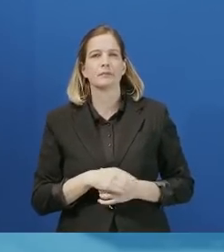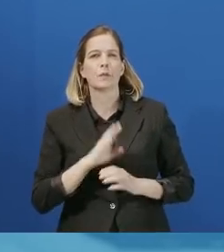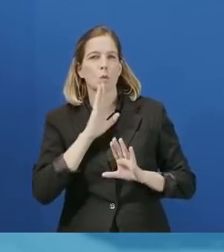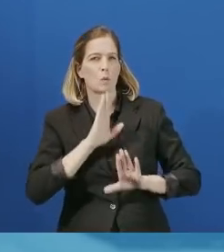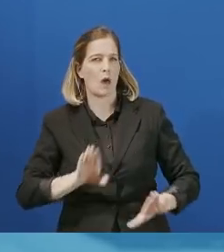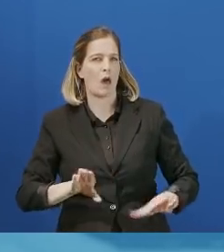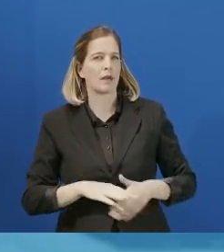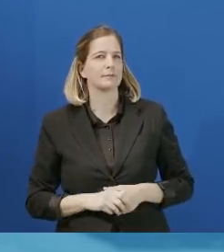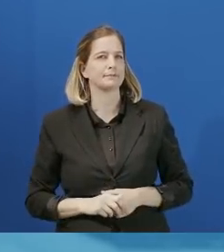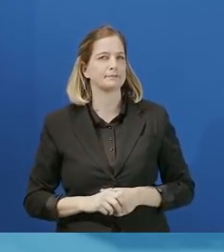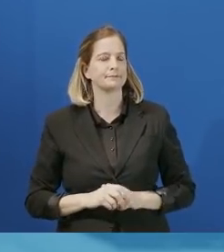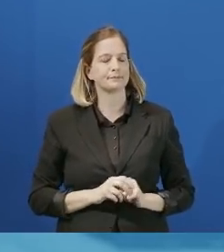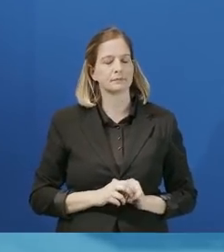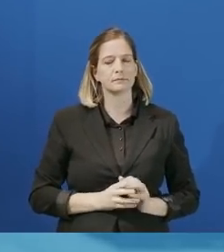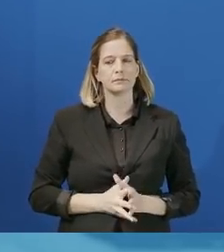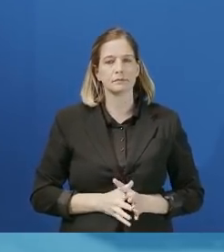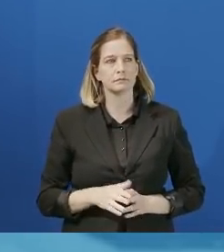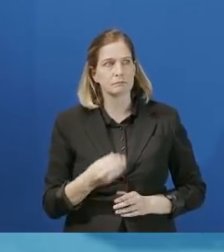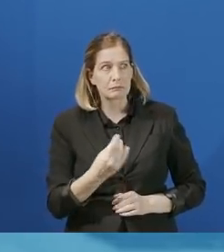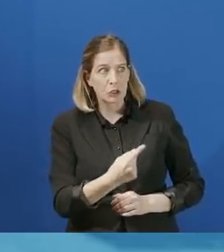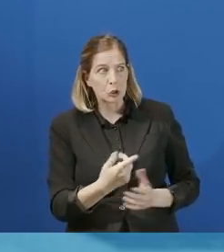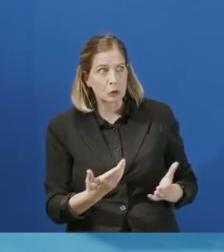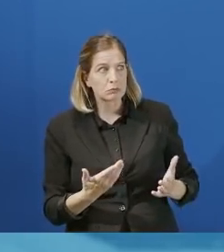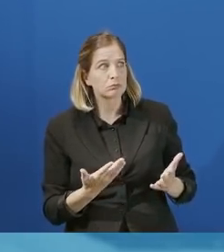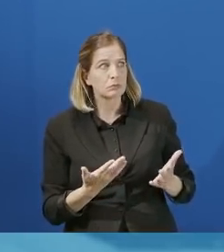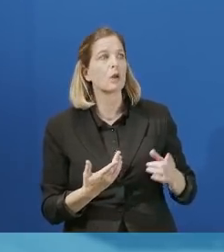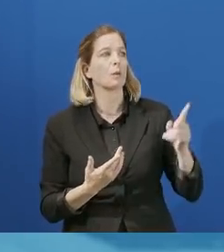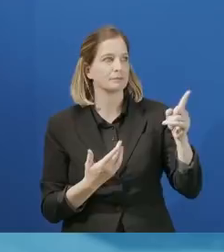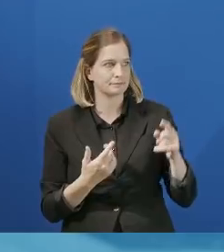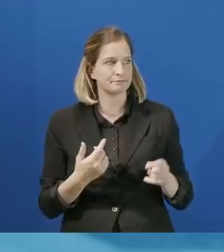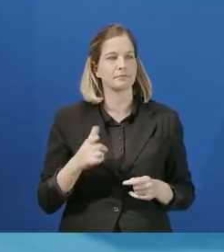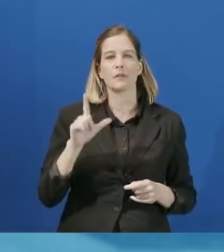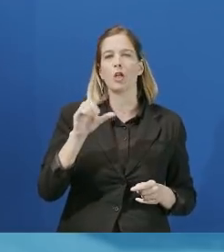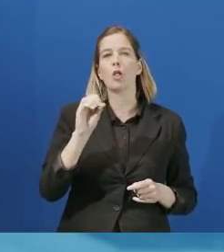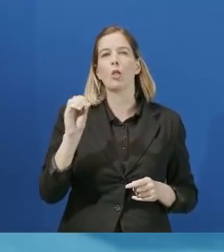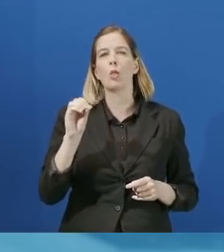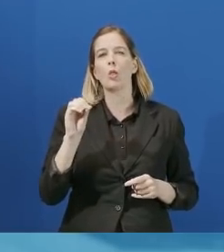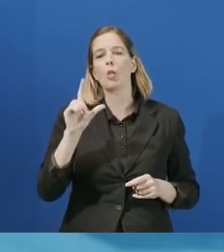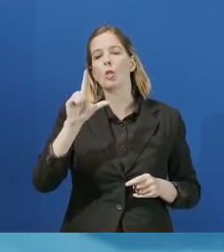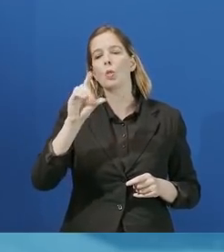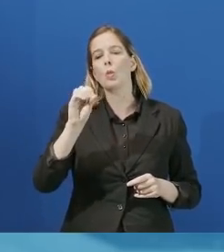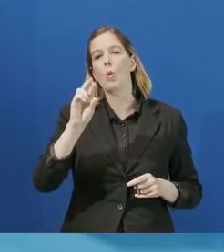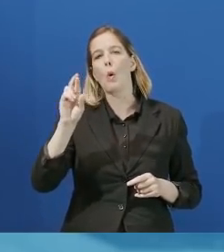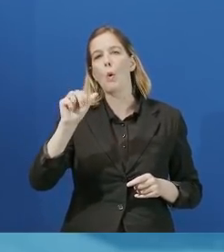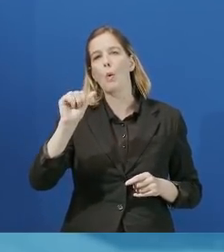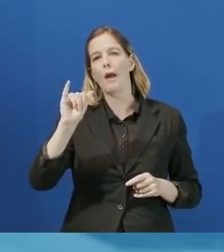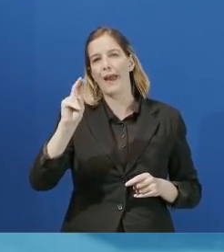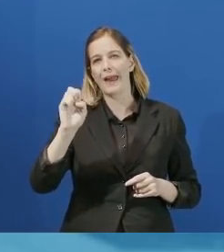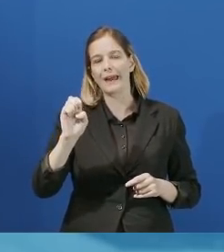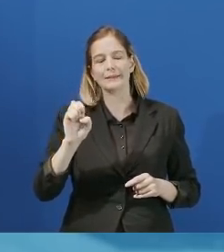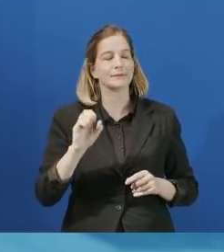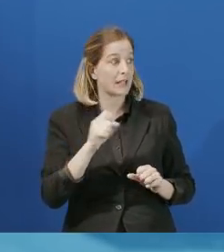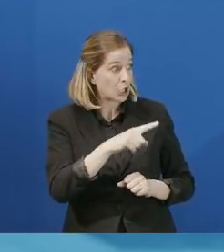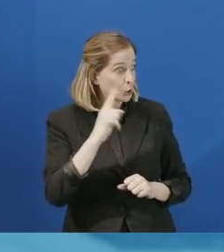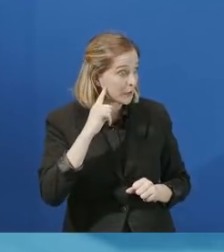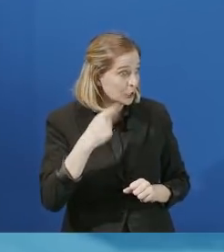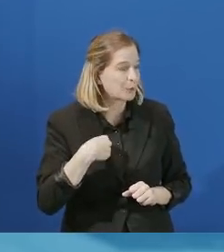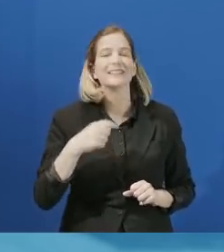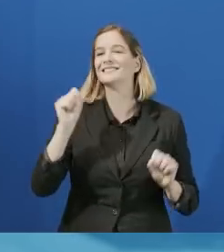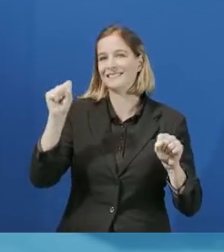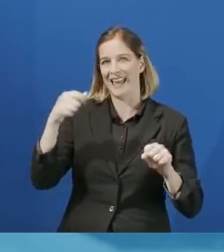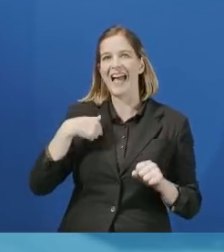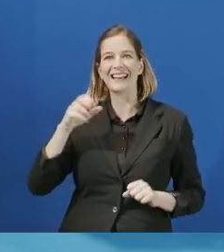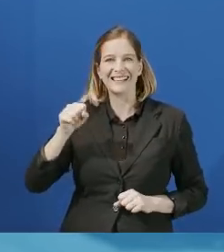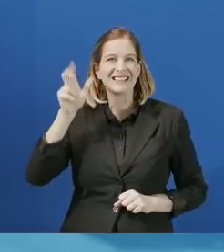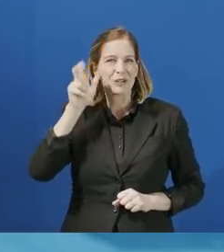Lorraine, you're on. Can you hear us? All right. Go ahead. Oh, can you hear me? Yes, I can hear you, Lorraine. Go ahead. All right,